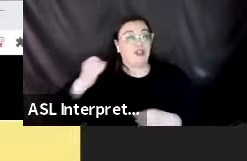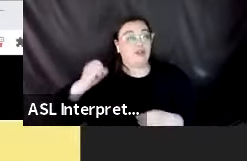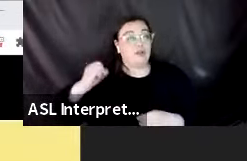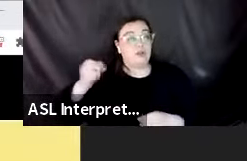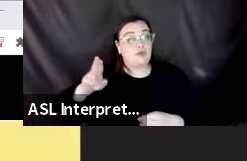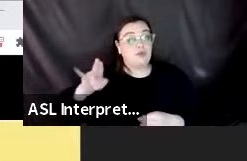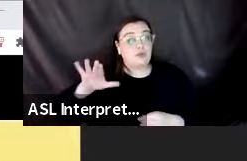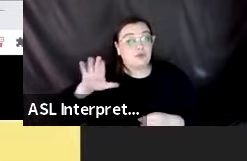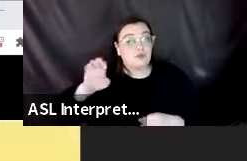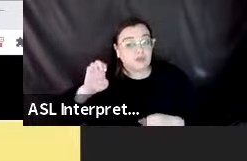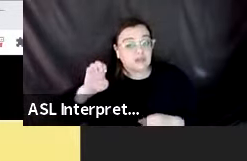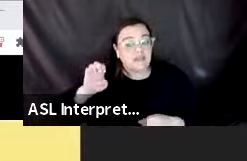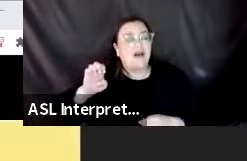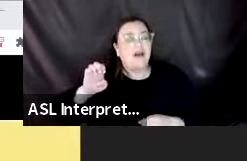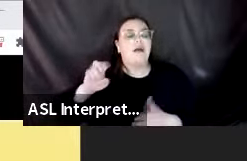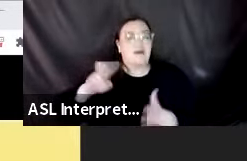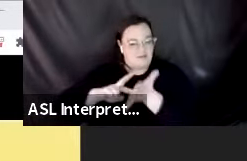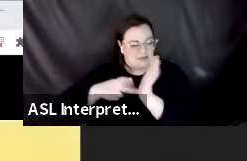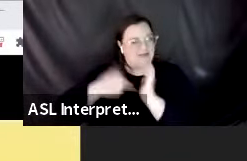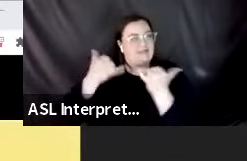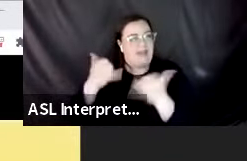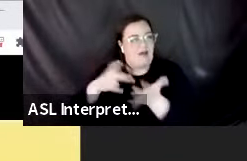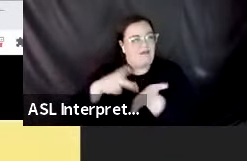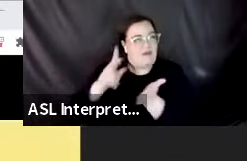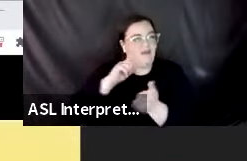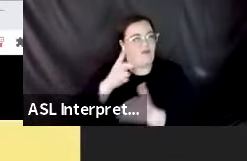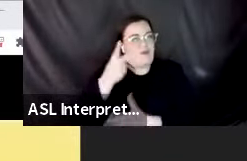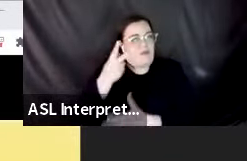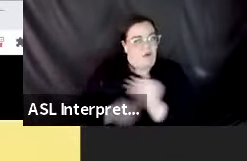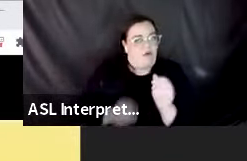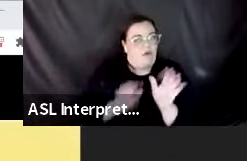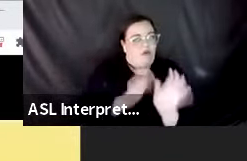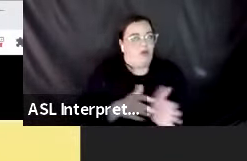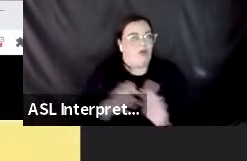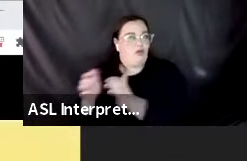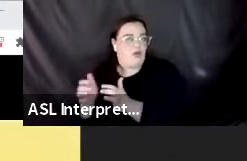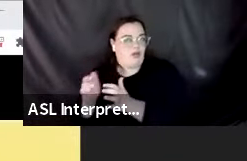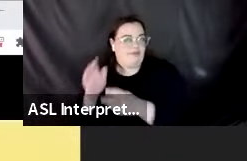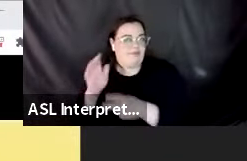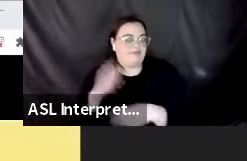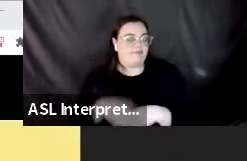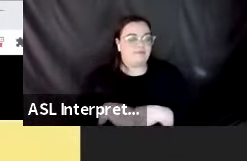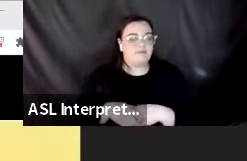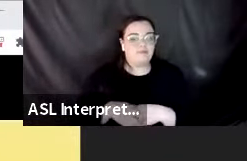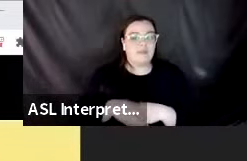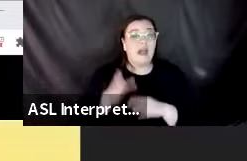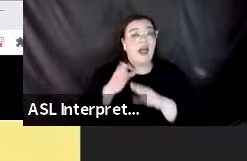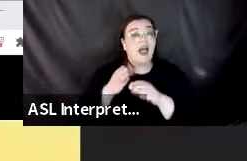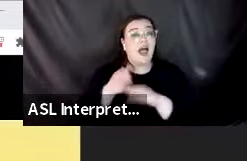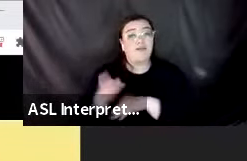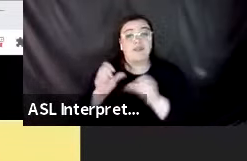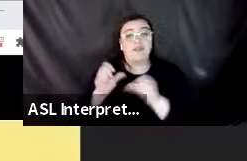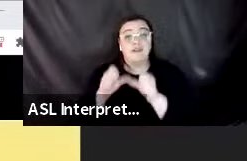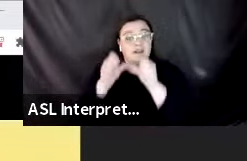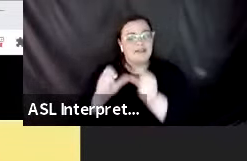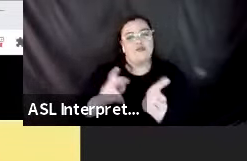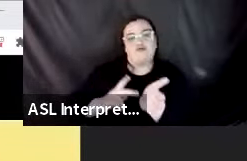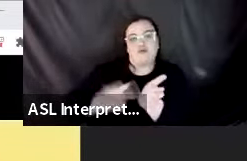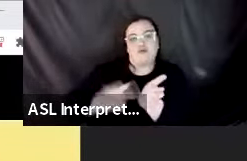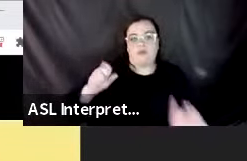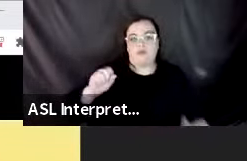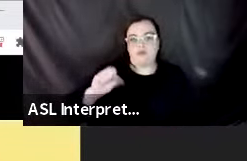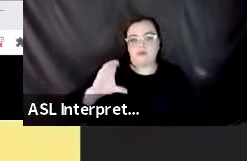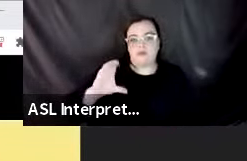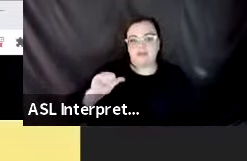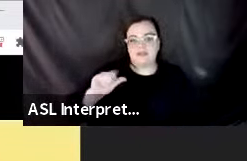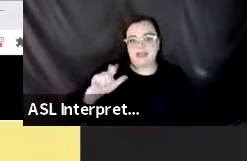hold for 1, 2, or 3 additional indirect conflicts. Beyond that, it's double scale. And again, this holding fee